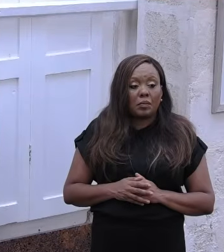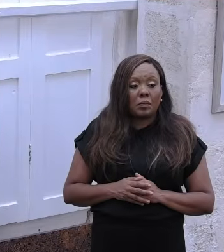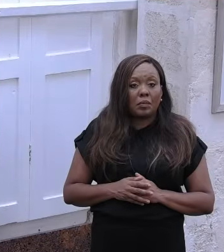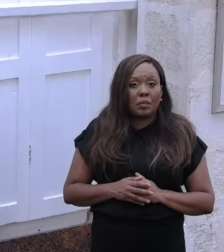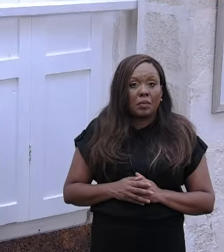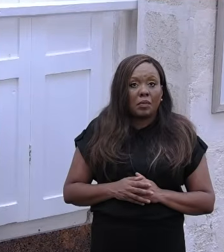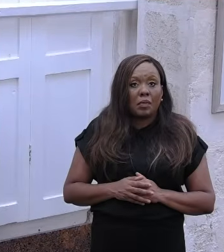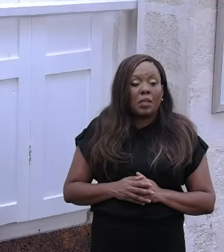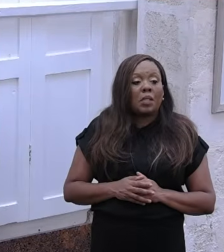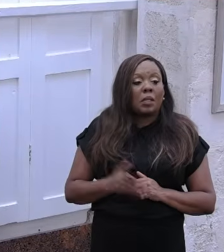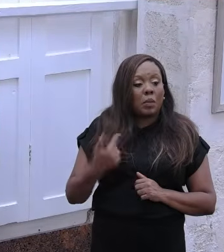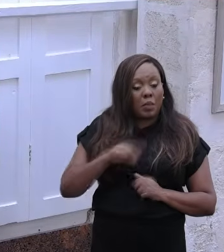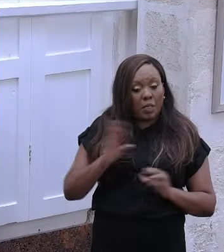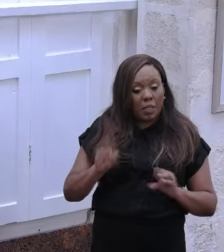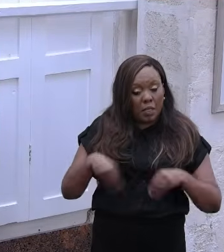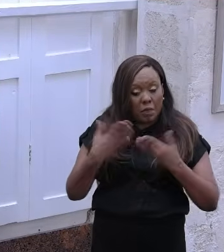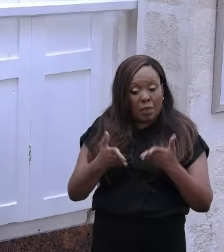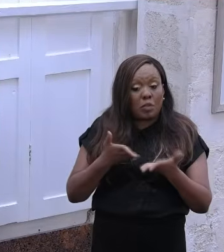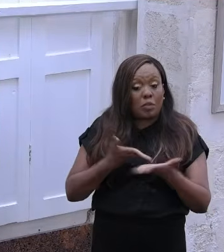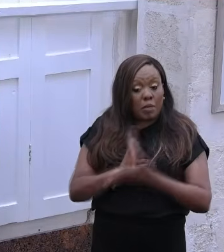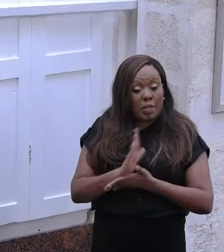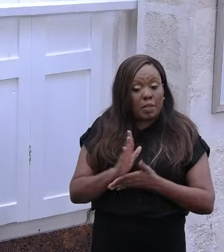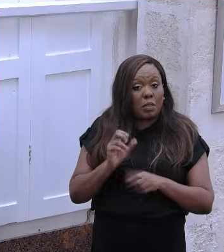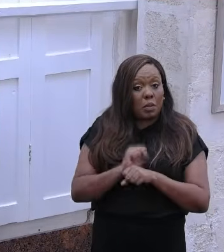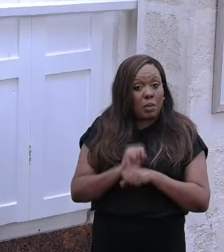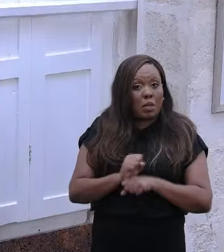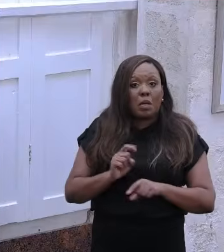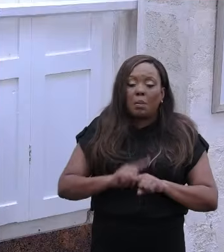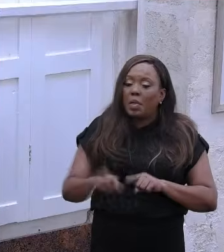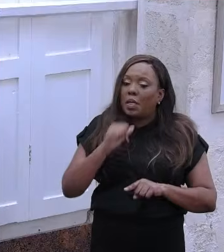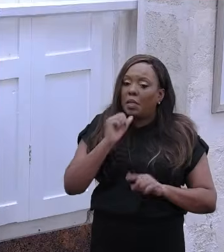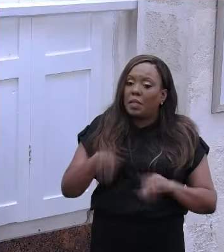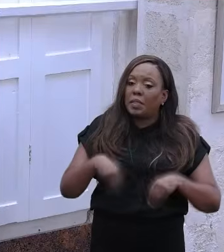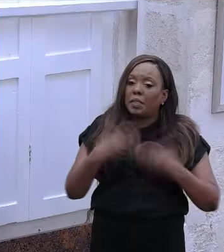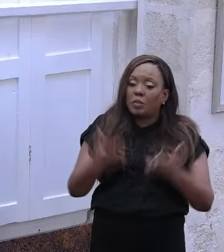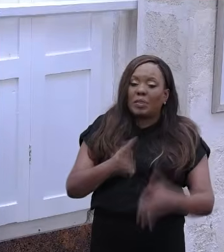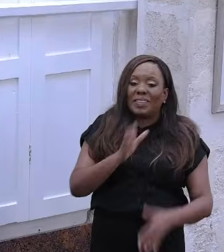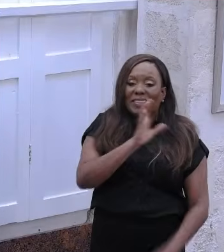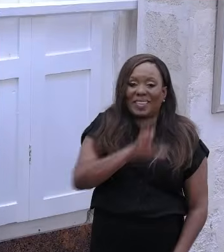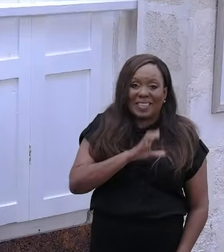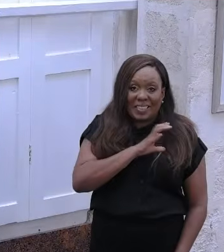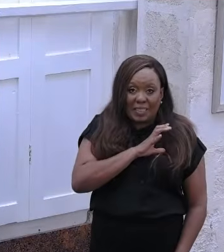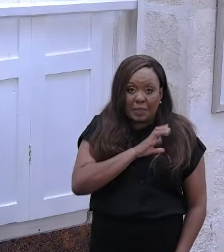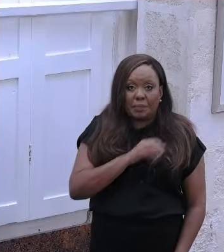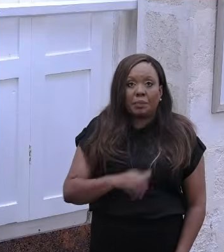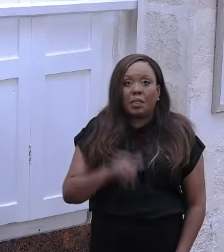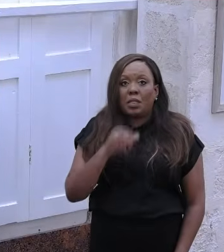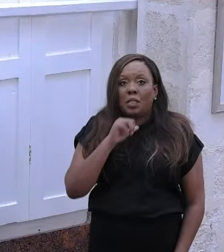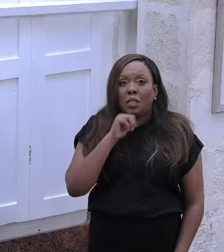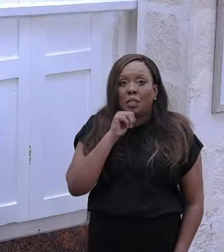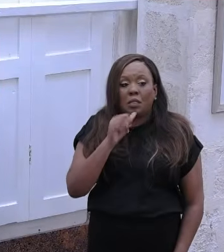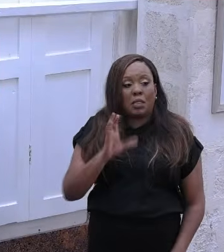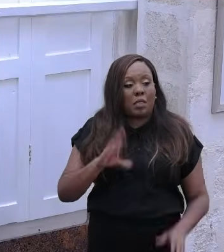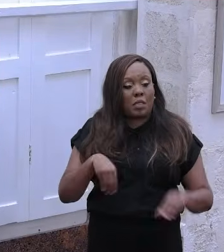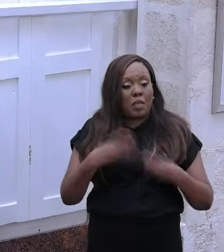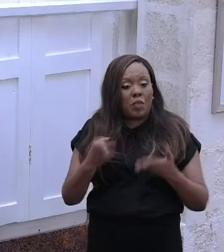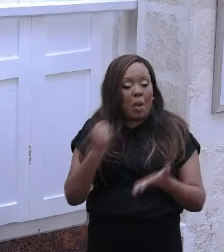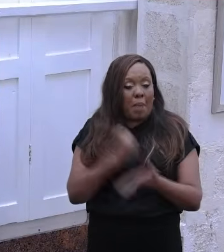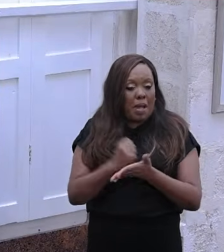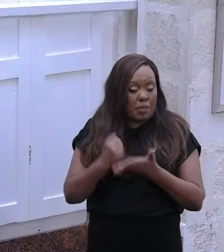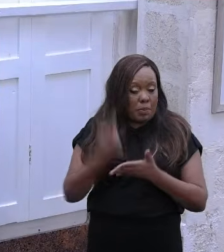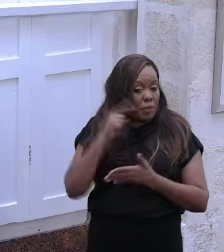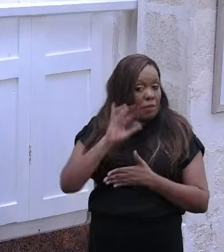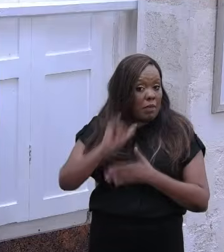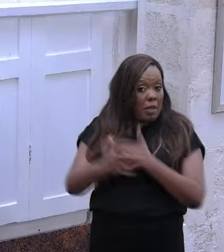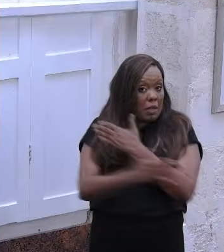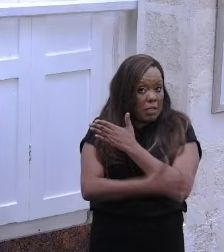not nationality. It does not grant citizenship. It does not give you a passport of the host country. It does not